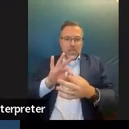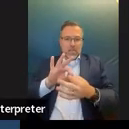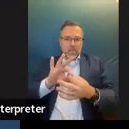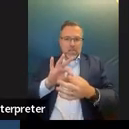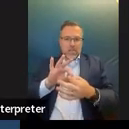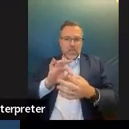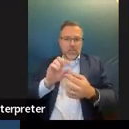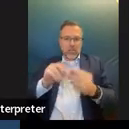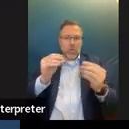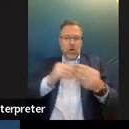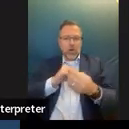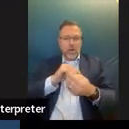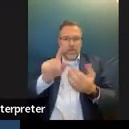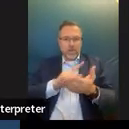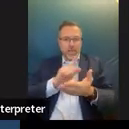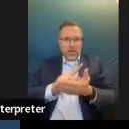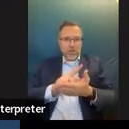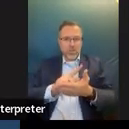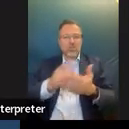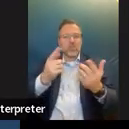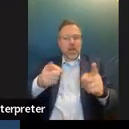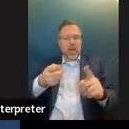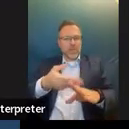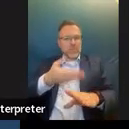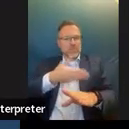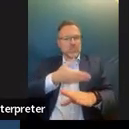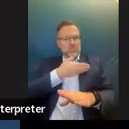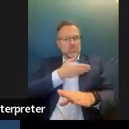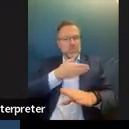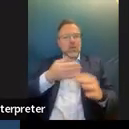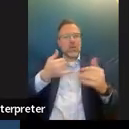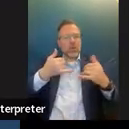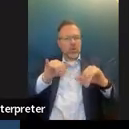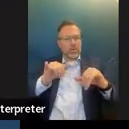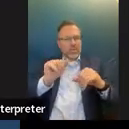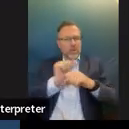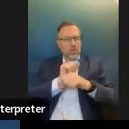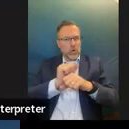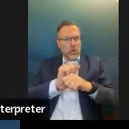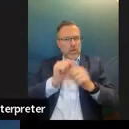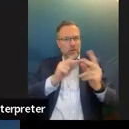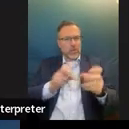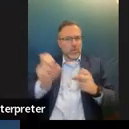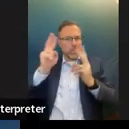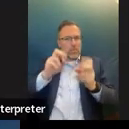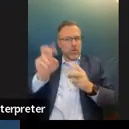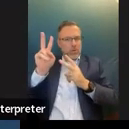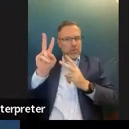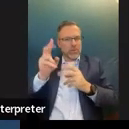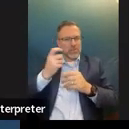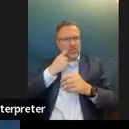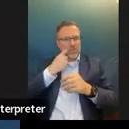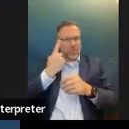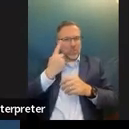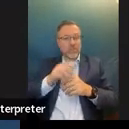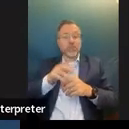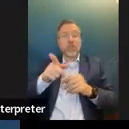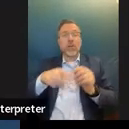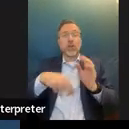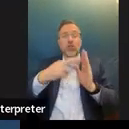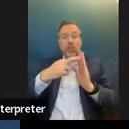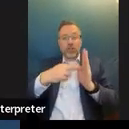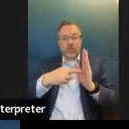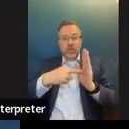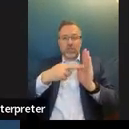office hours that have already gone by. We're still working on those last ones there, getting them up. And these are registration links